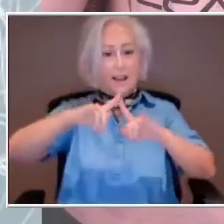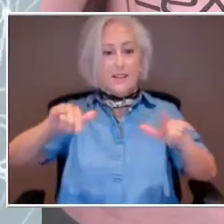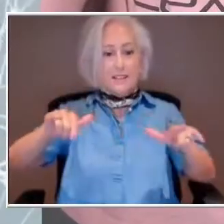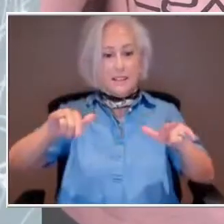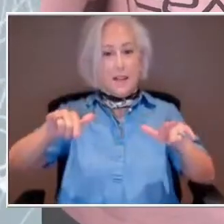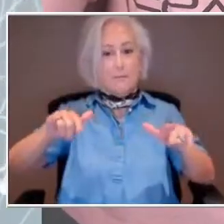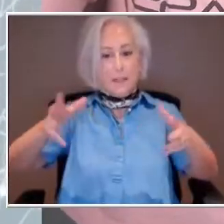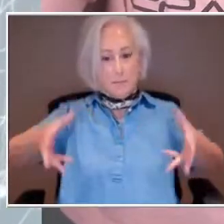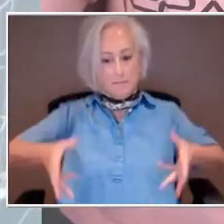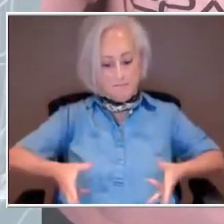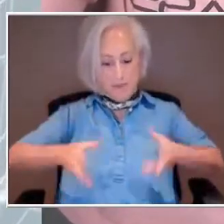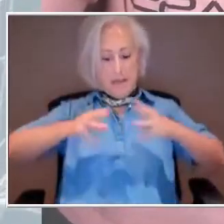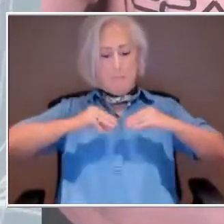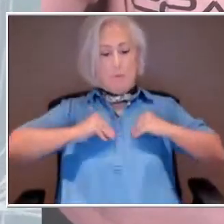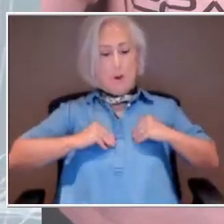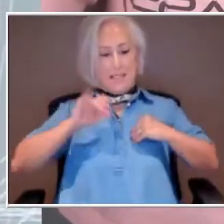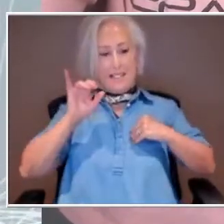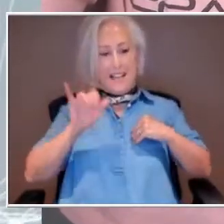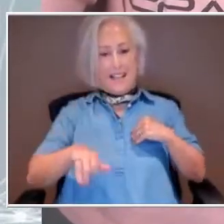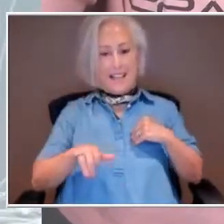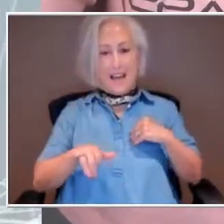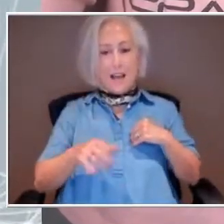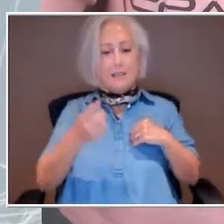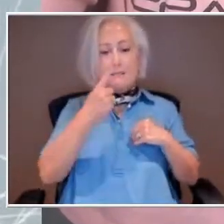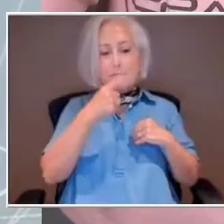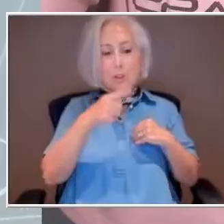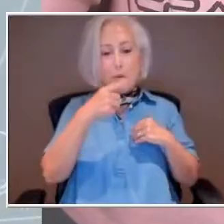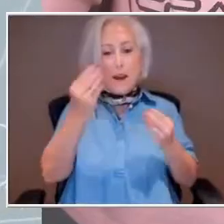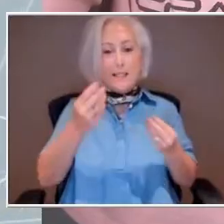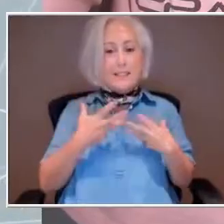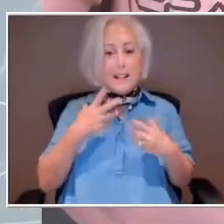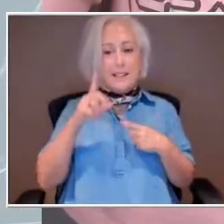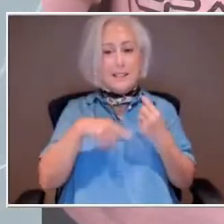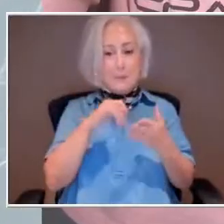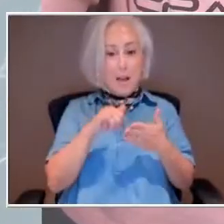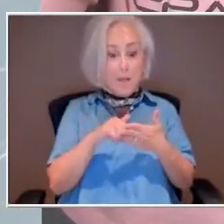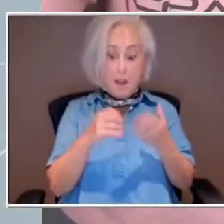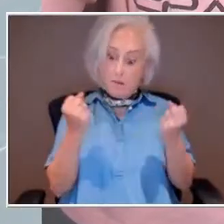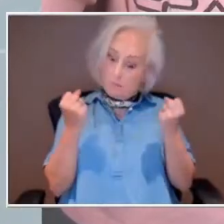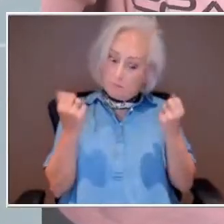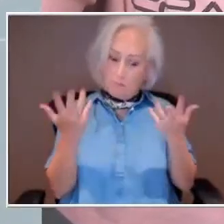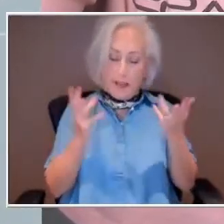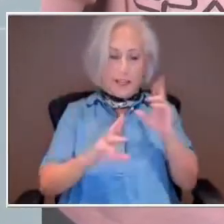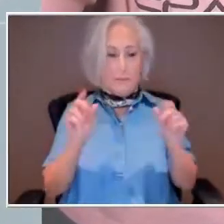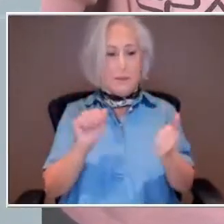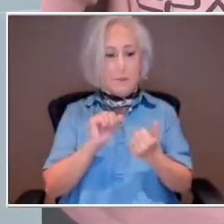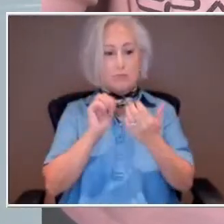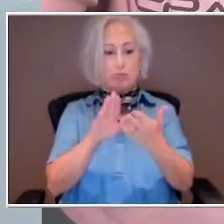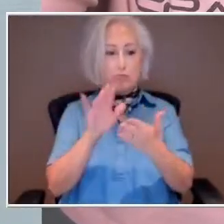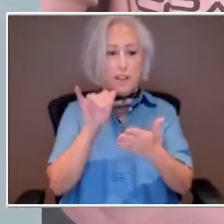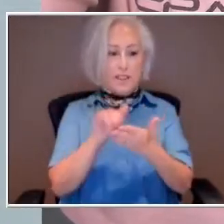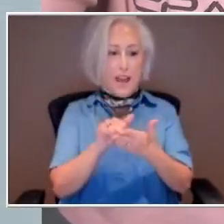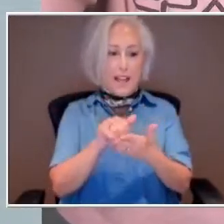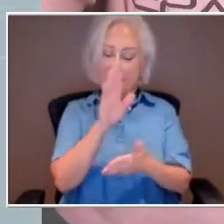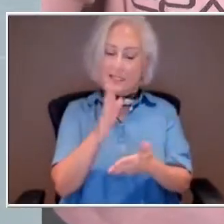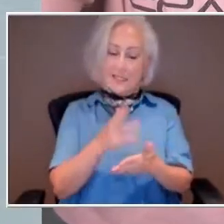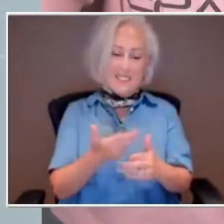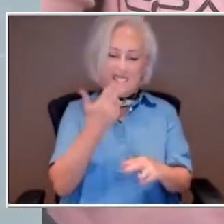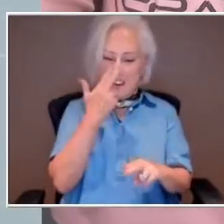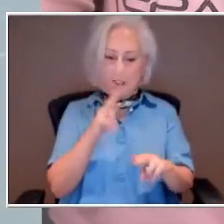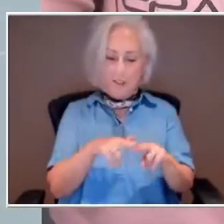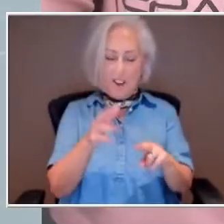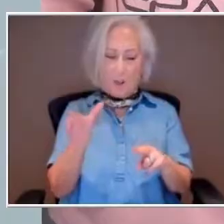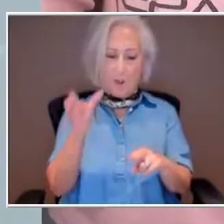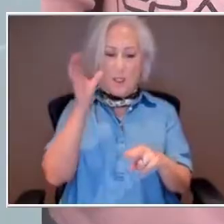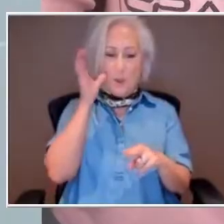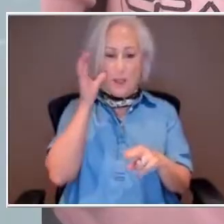loss journey. Tell us a little bit about that, because so many people have to face that part of this, and it's never fun when we hear it. But what